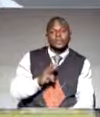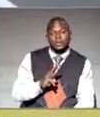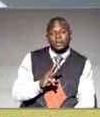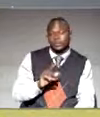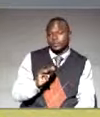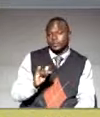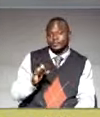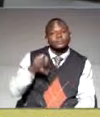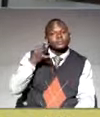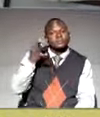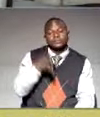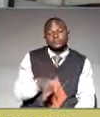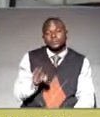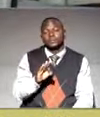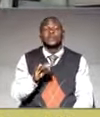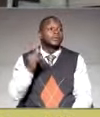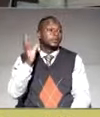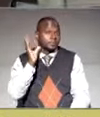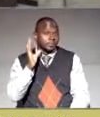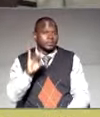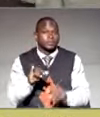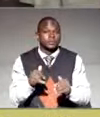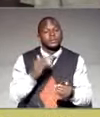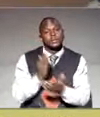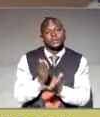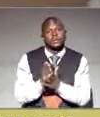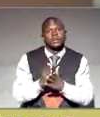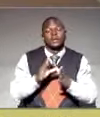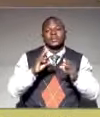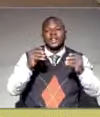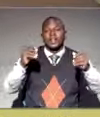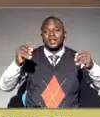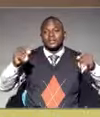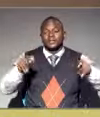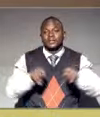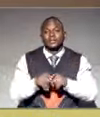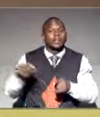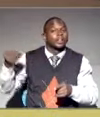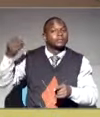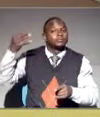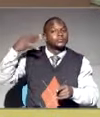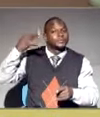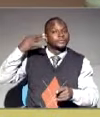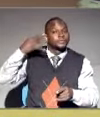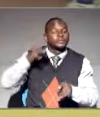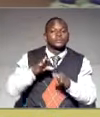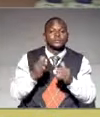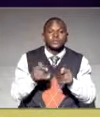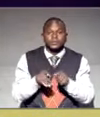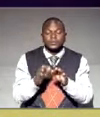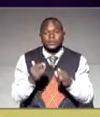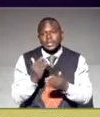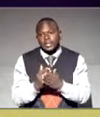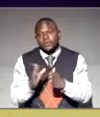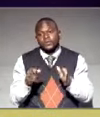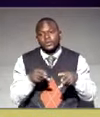to remove is rather important for the ears because it stops dust and other harmful particles from entering the ear canal. Here are some